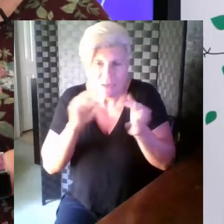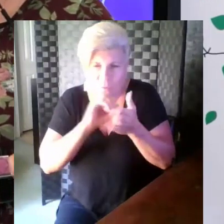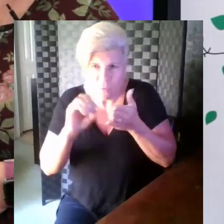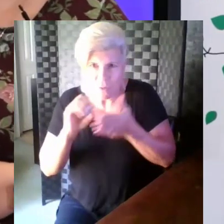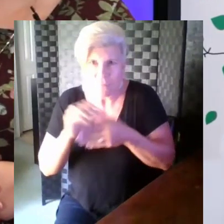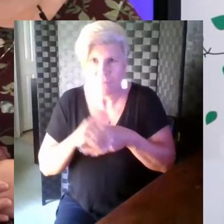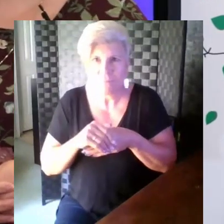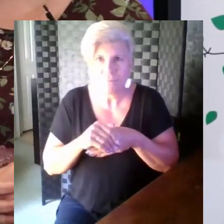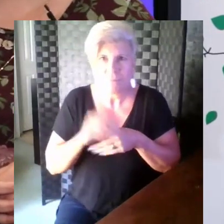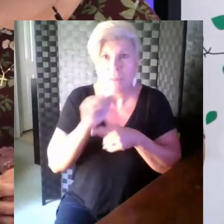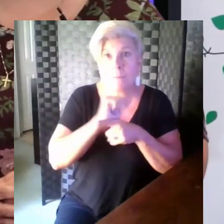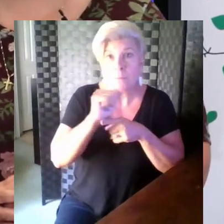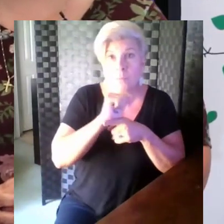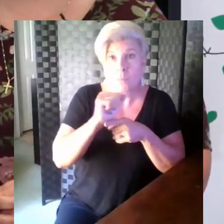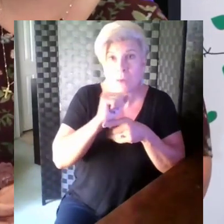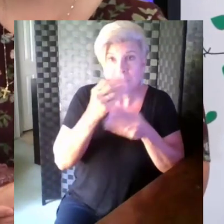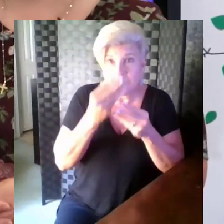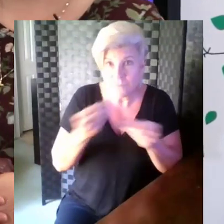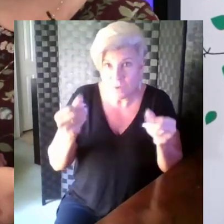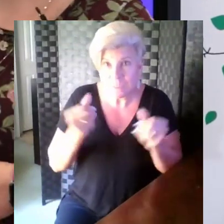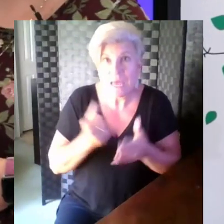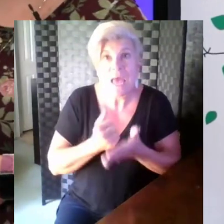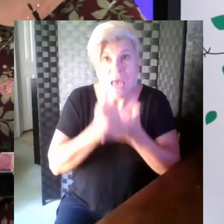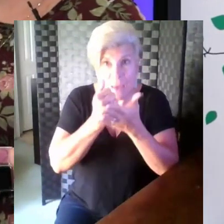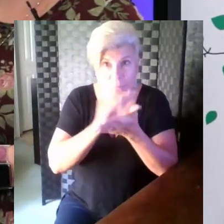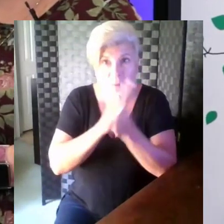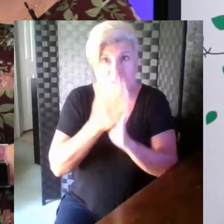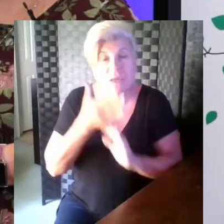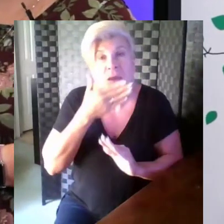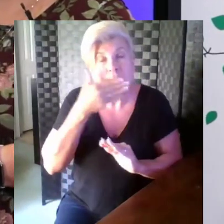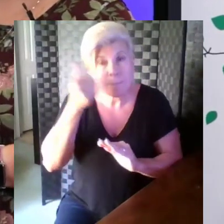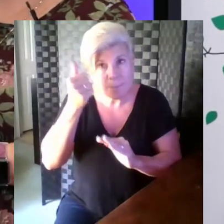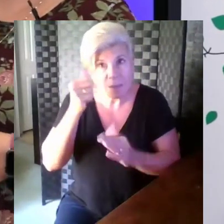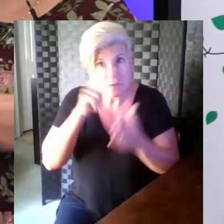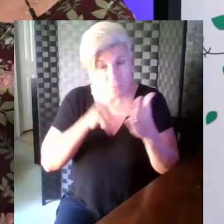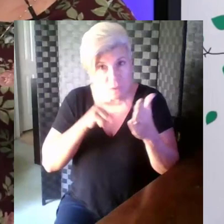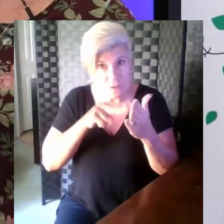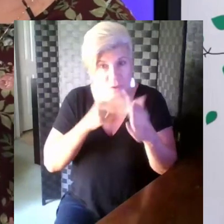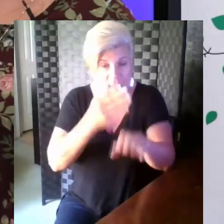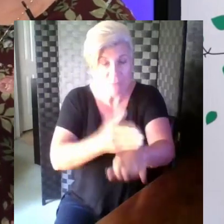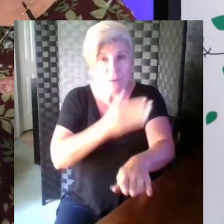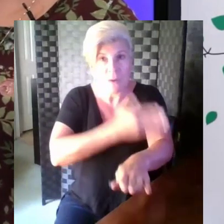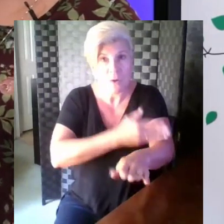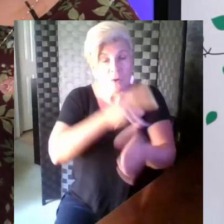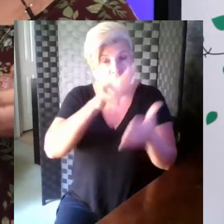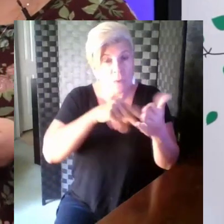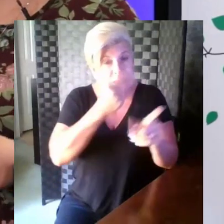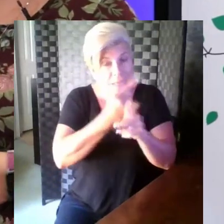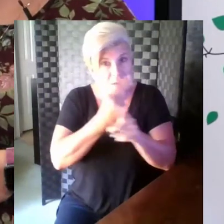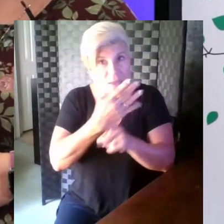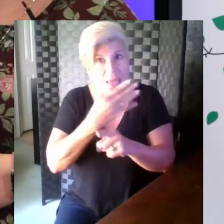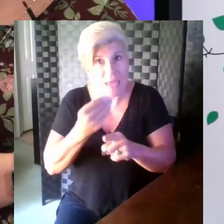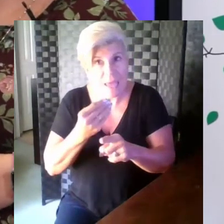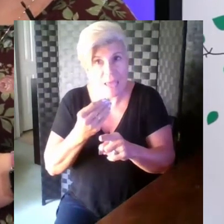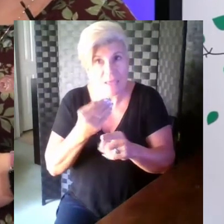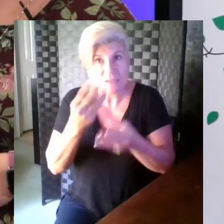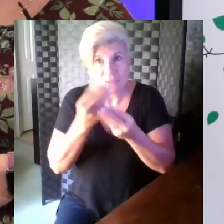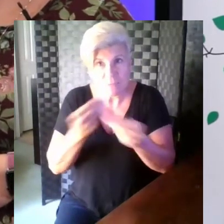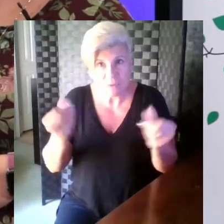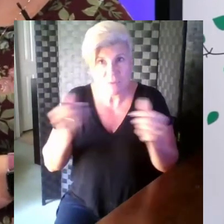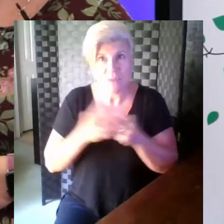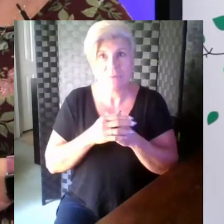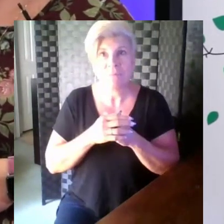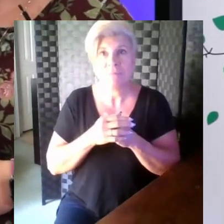written. Practicing fluency helps you become a better reader because you're reading accurately and you're reading